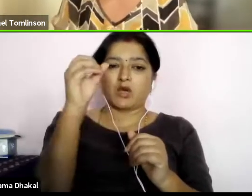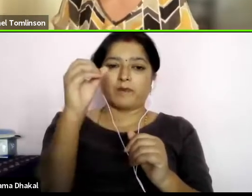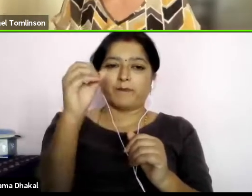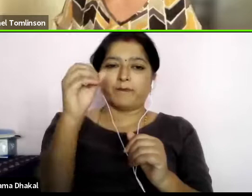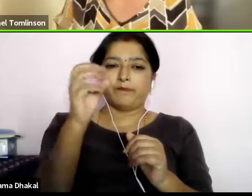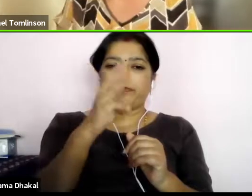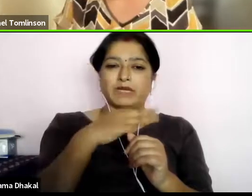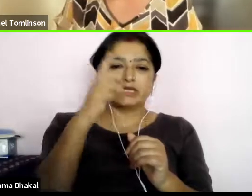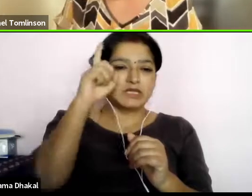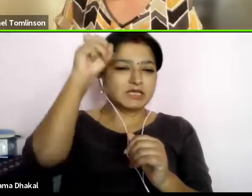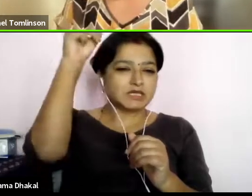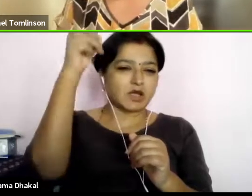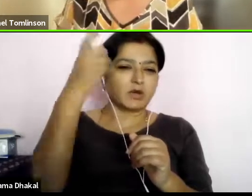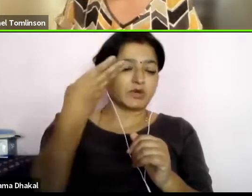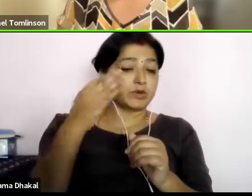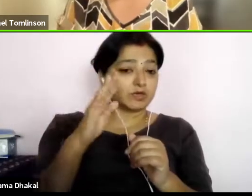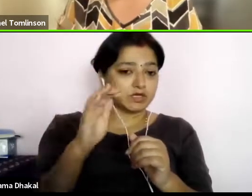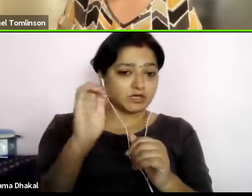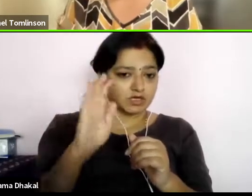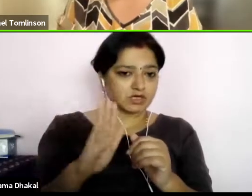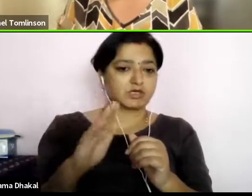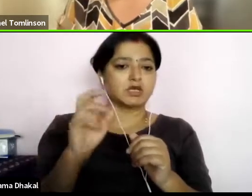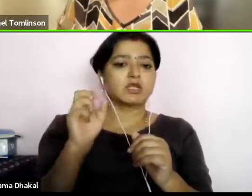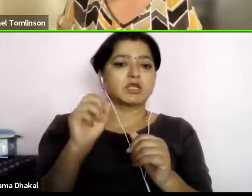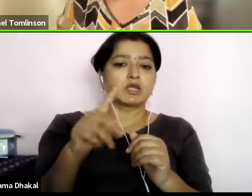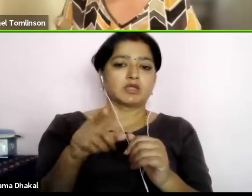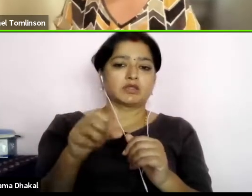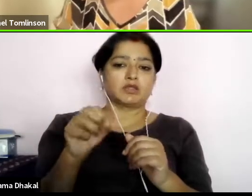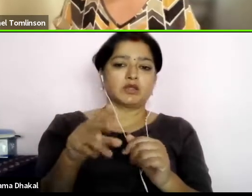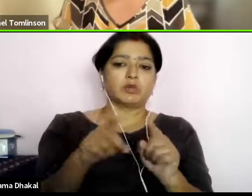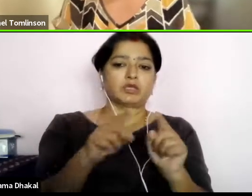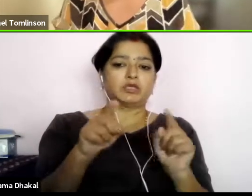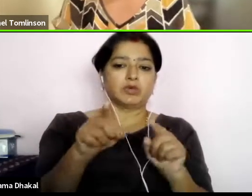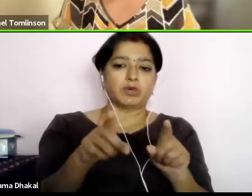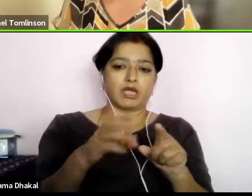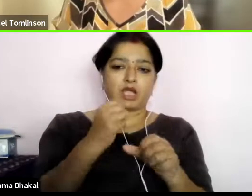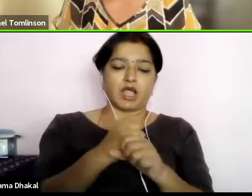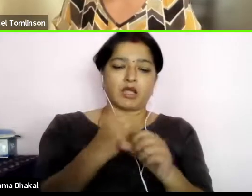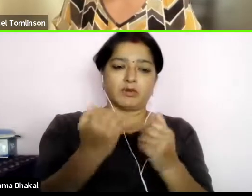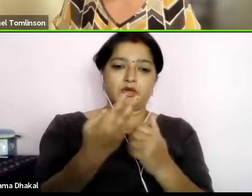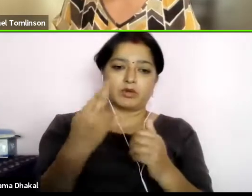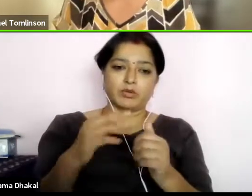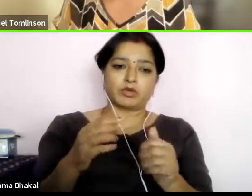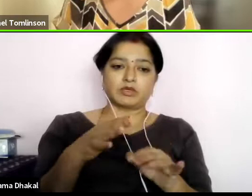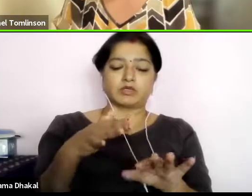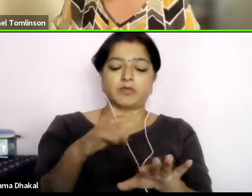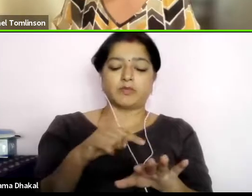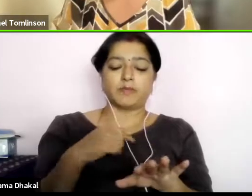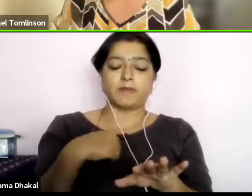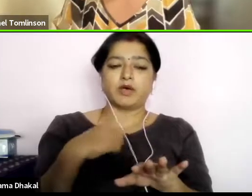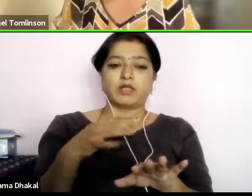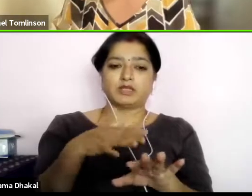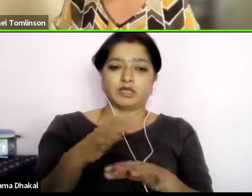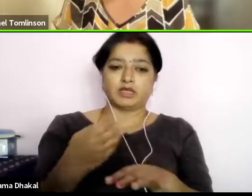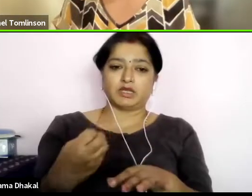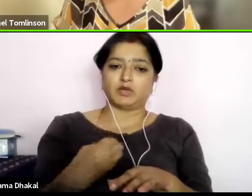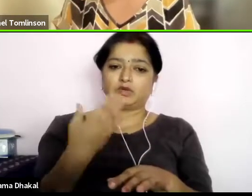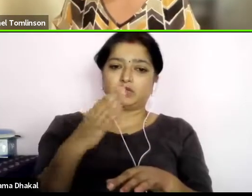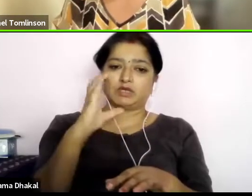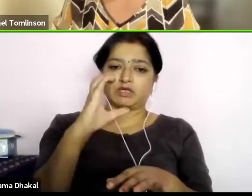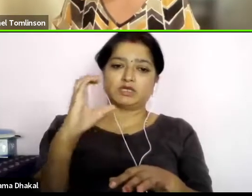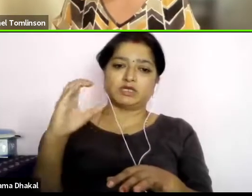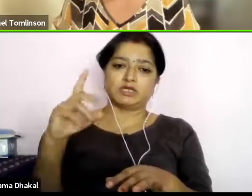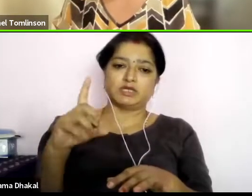problems. Karen, to hear a little bit from the standpoint of CPDC, what have been some of the key